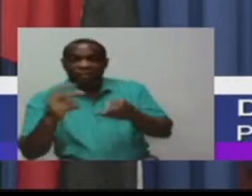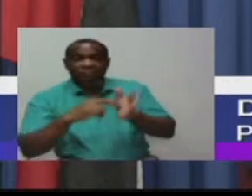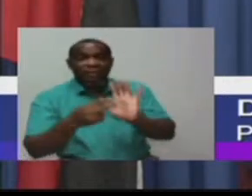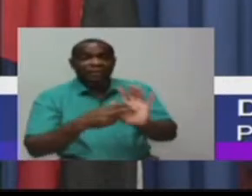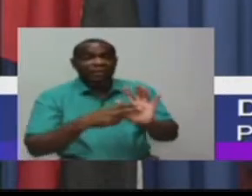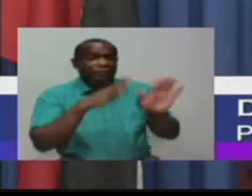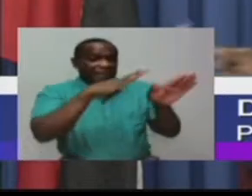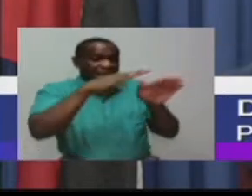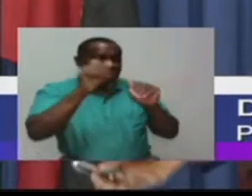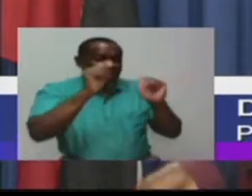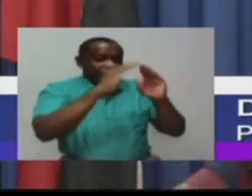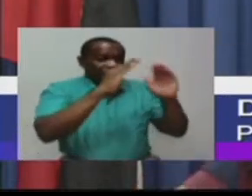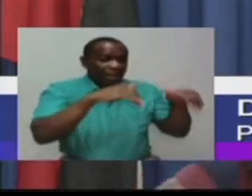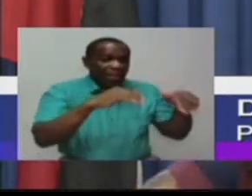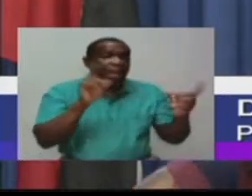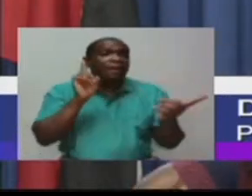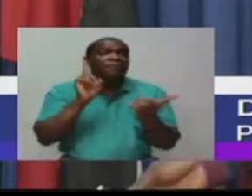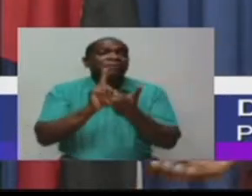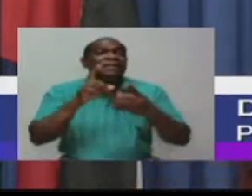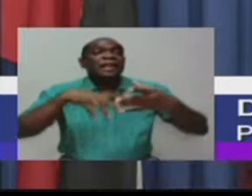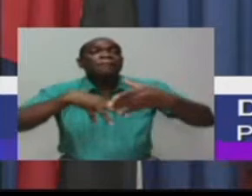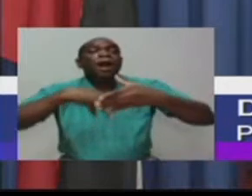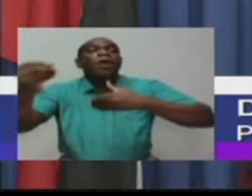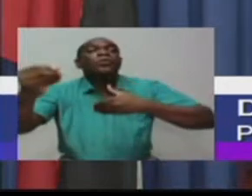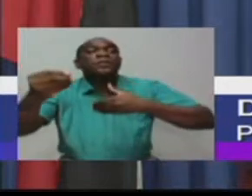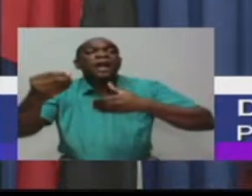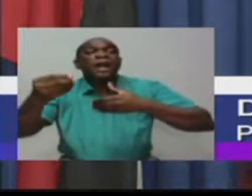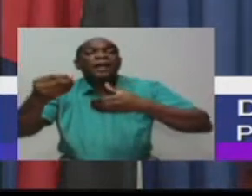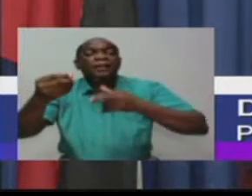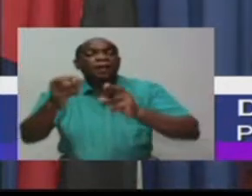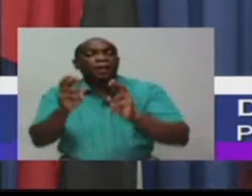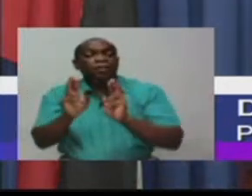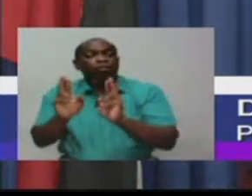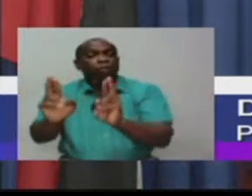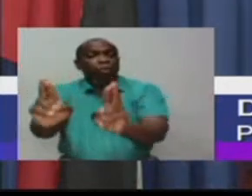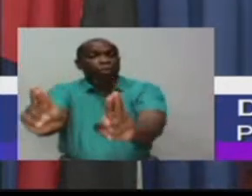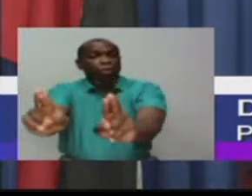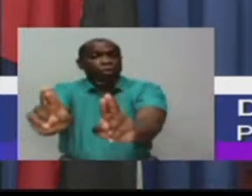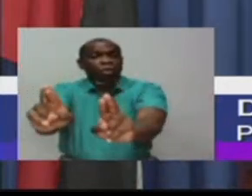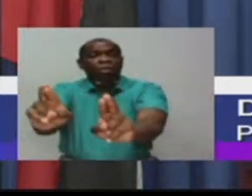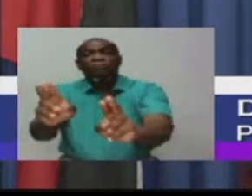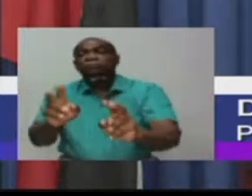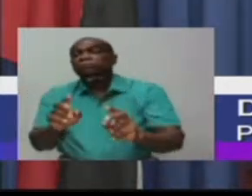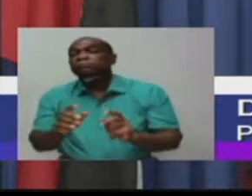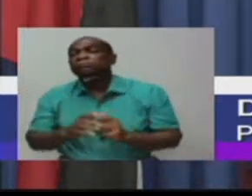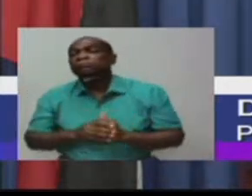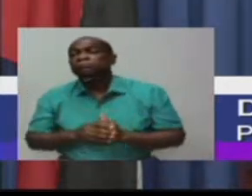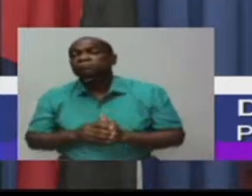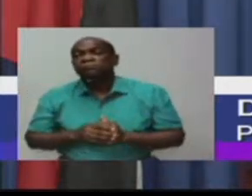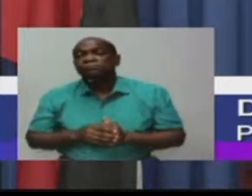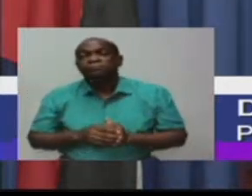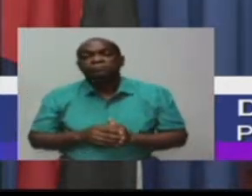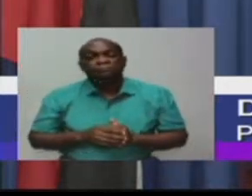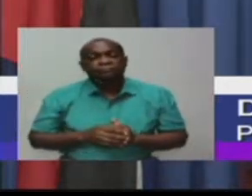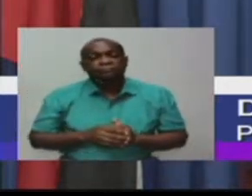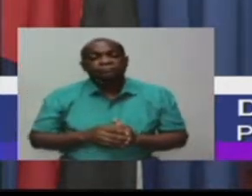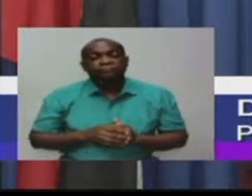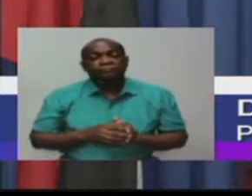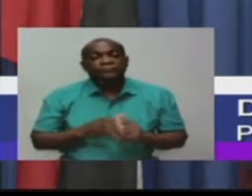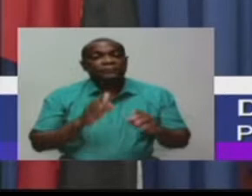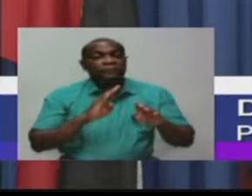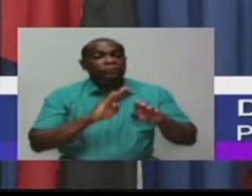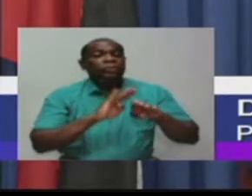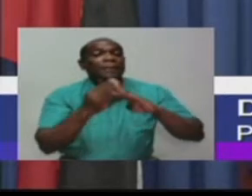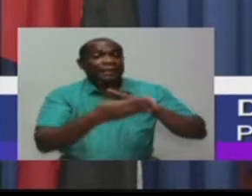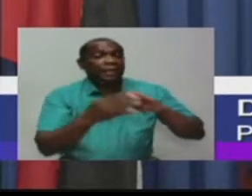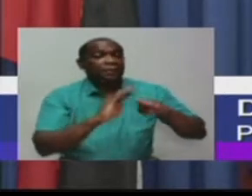And of course, as I said, right next door in Jamaica, they have no movement days. A series of no